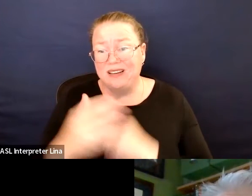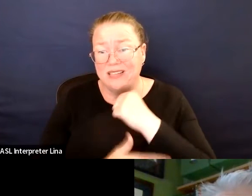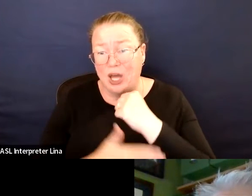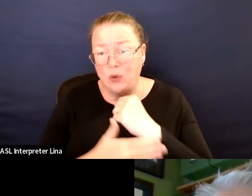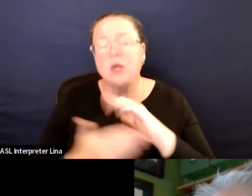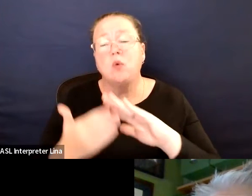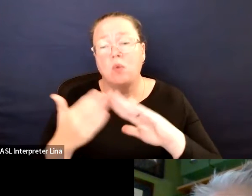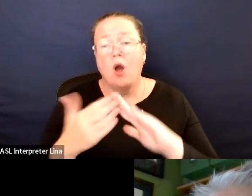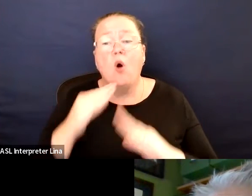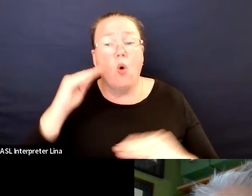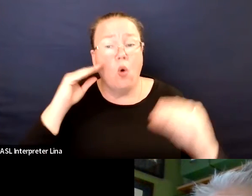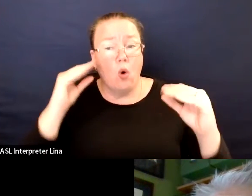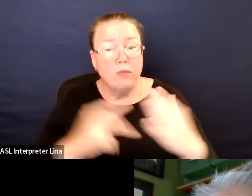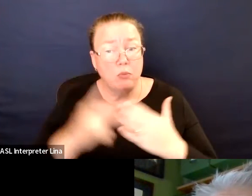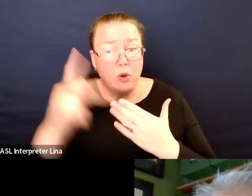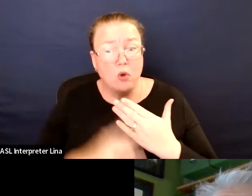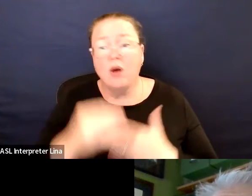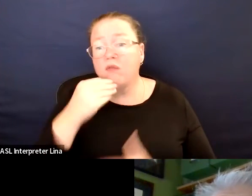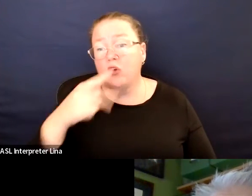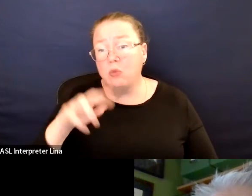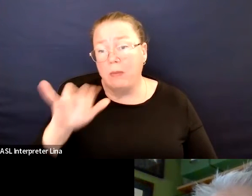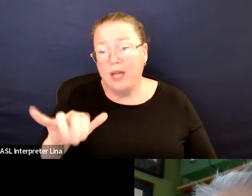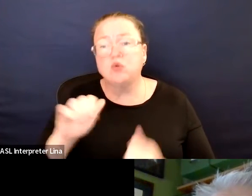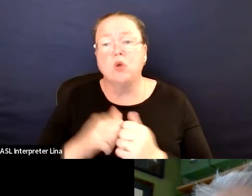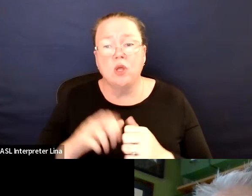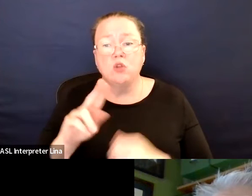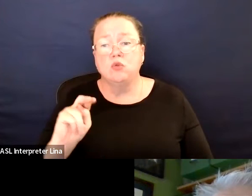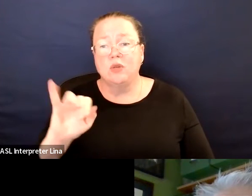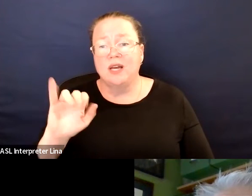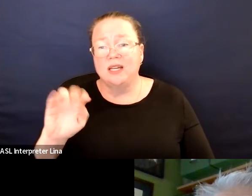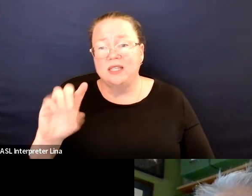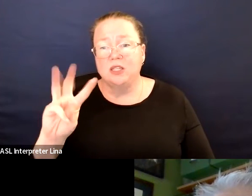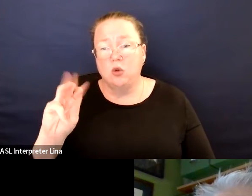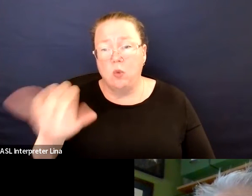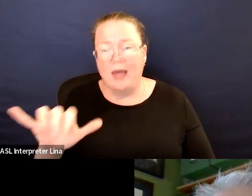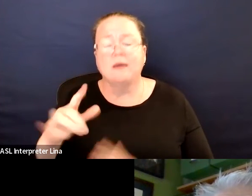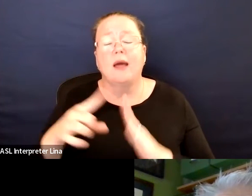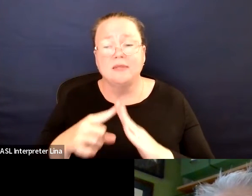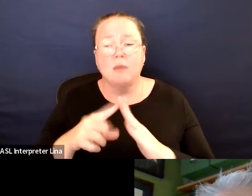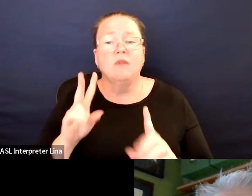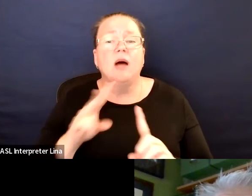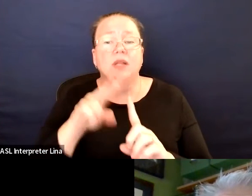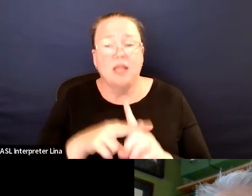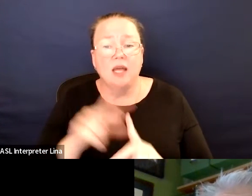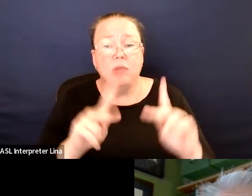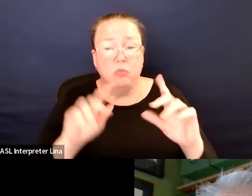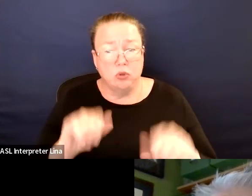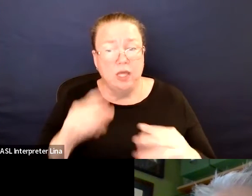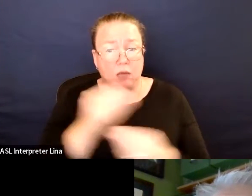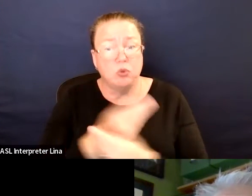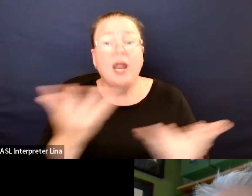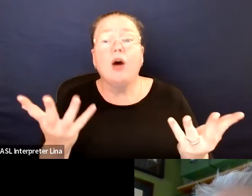a homeless program and a food pantry along with our United Way. Just examples of applications that people can put out